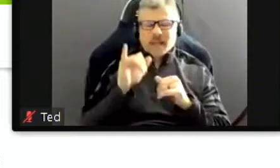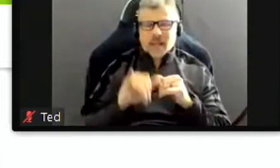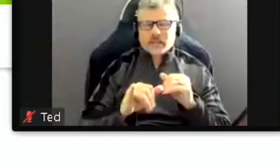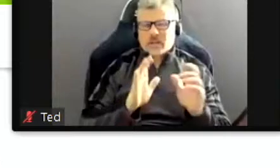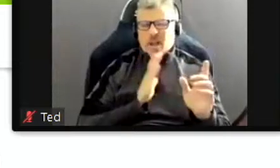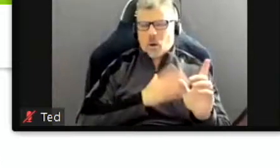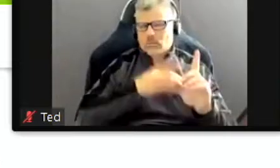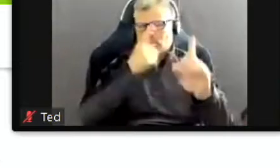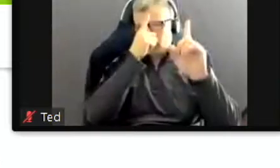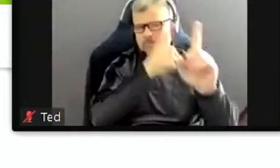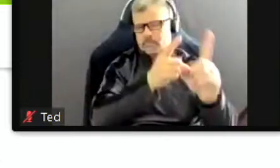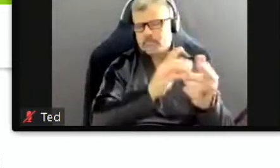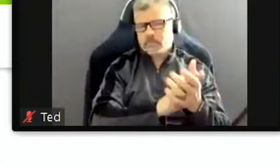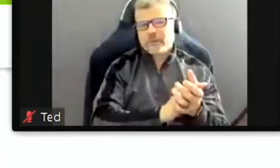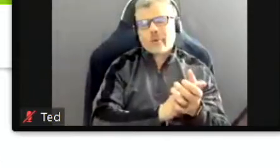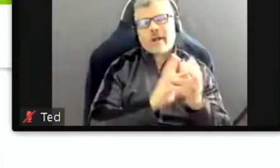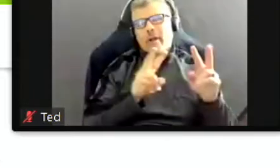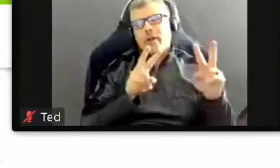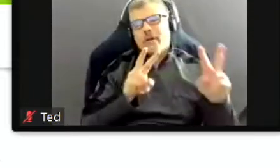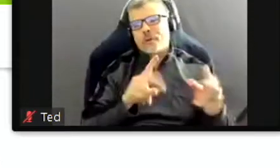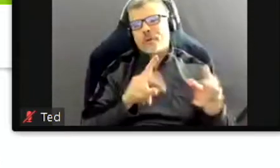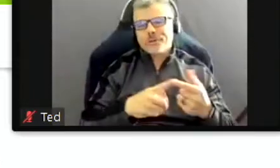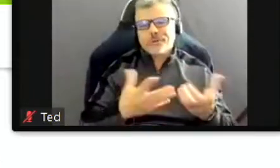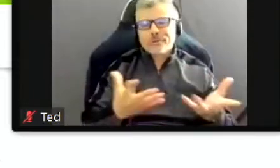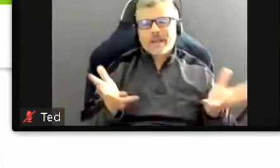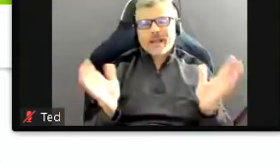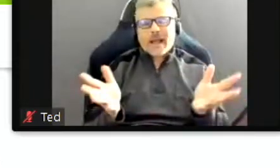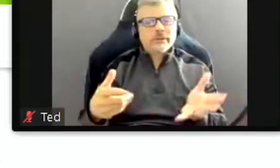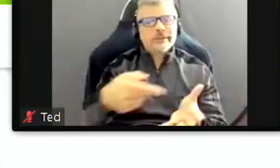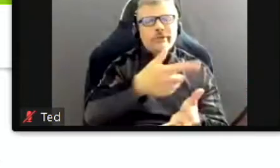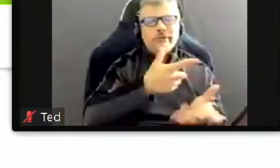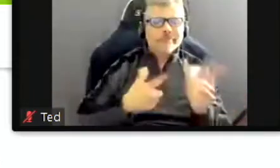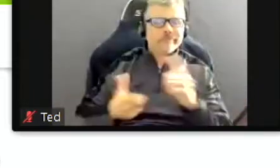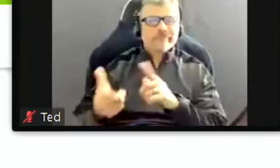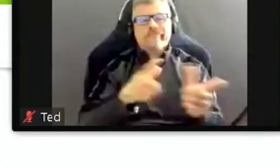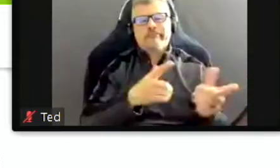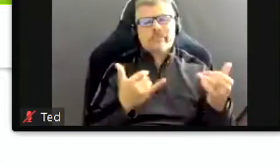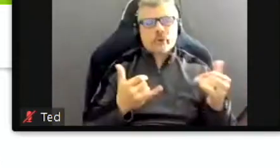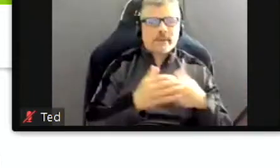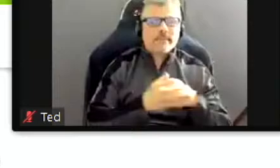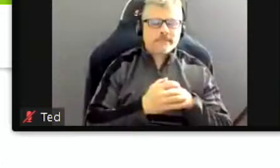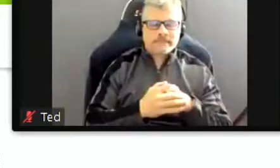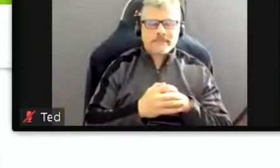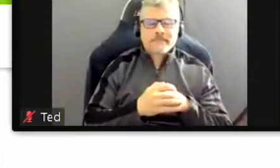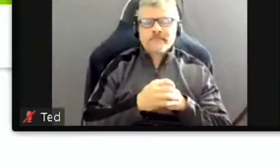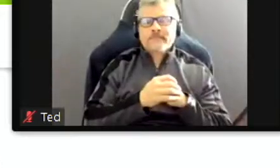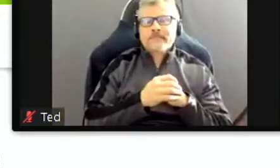looking forward to all the conversation today.